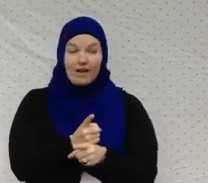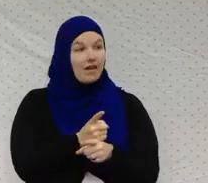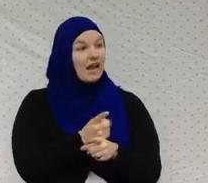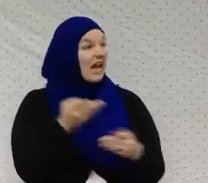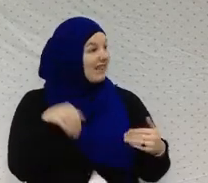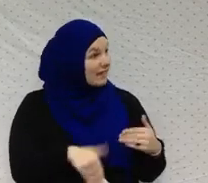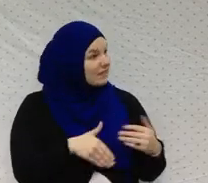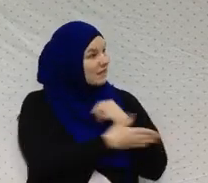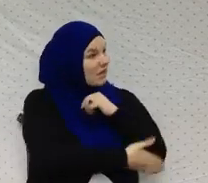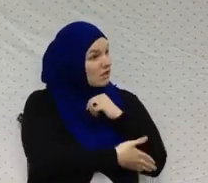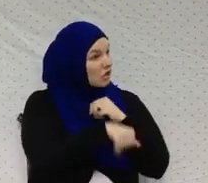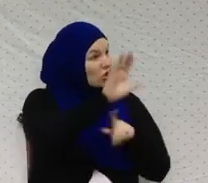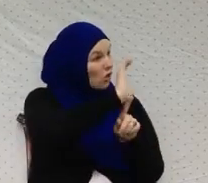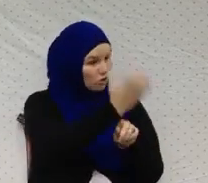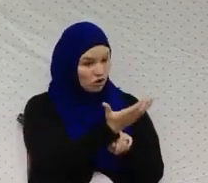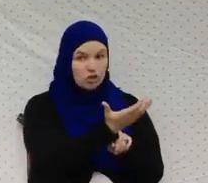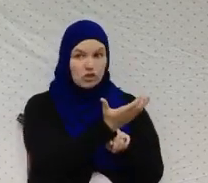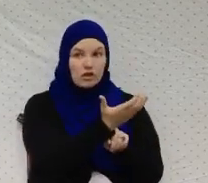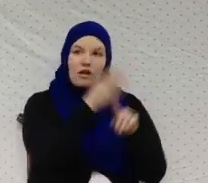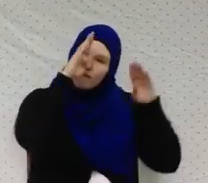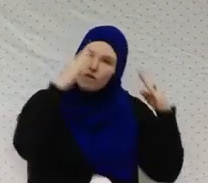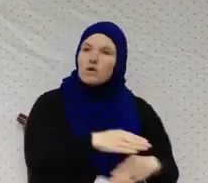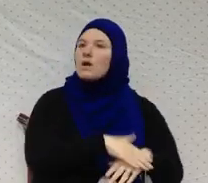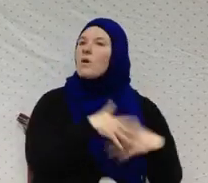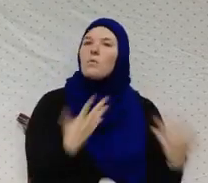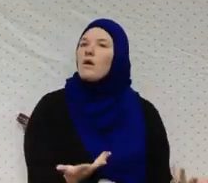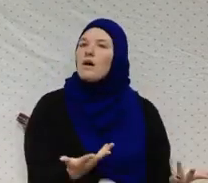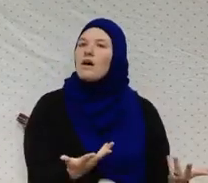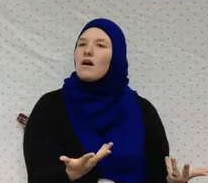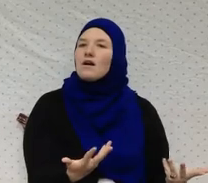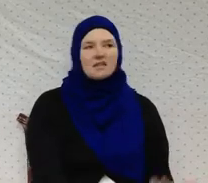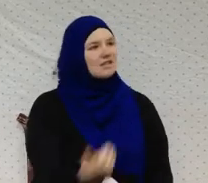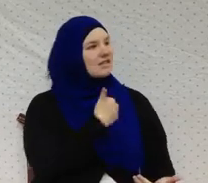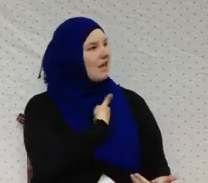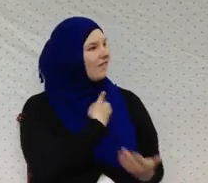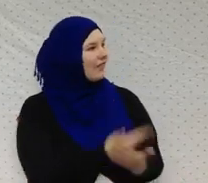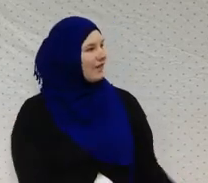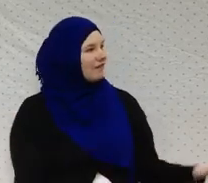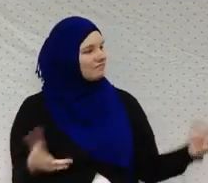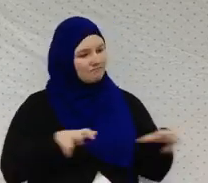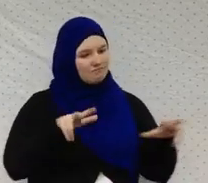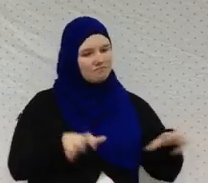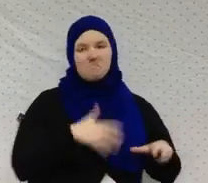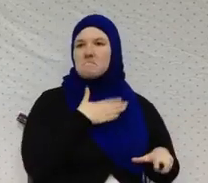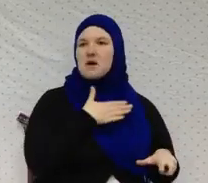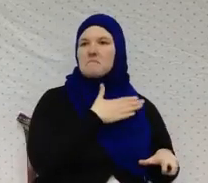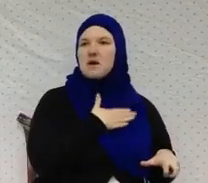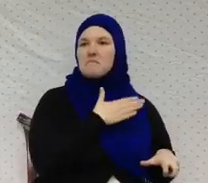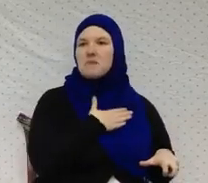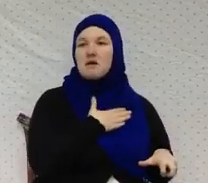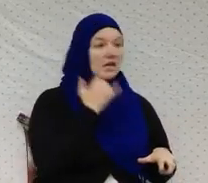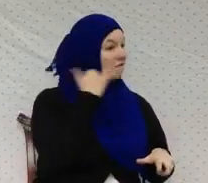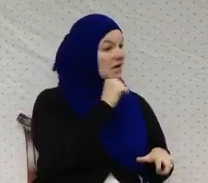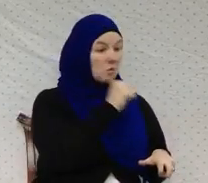This country, the culture in this country, focuses on self-worship